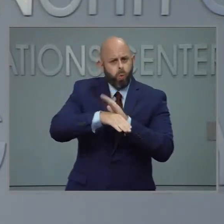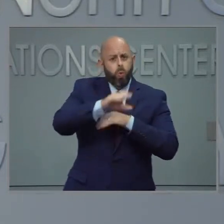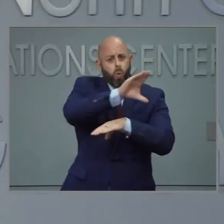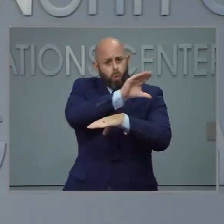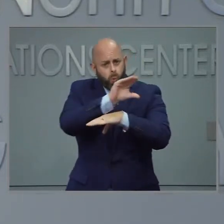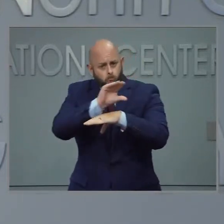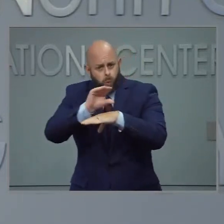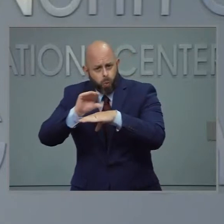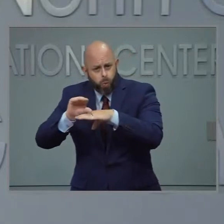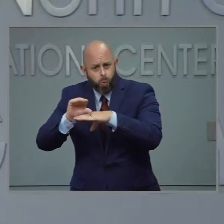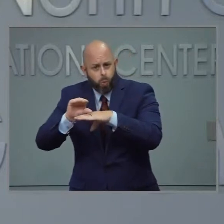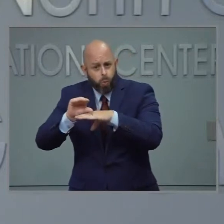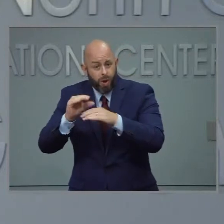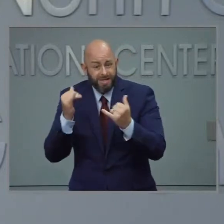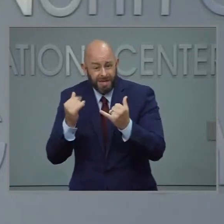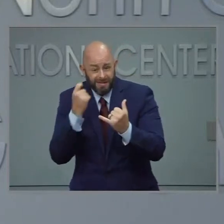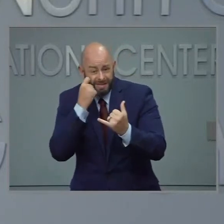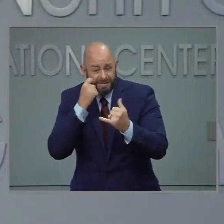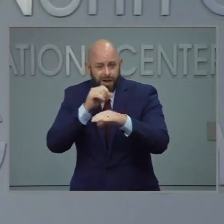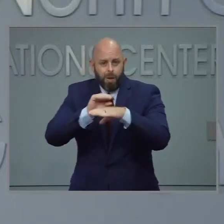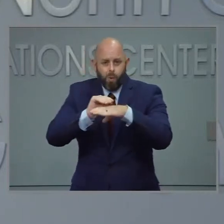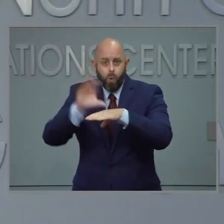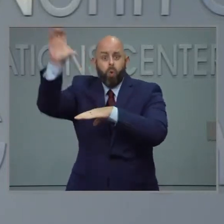I want to be clear about why.